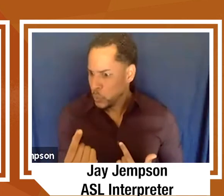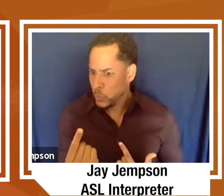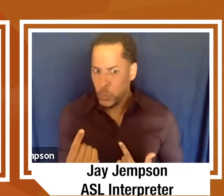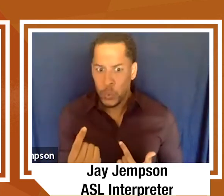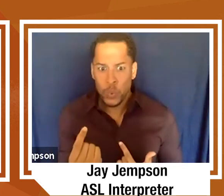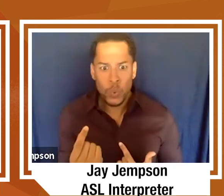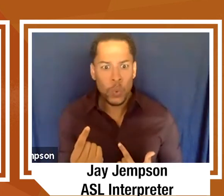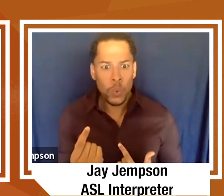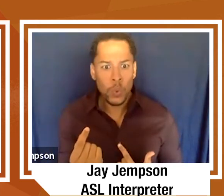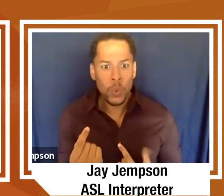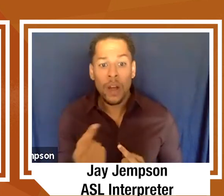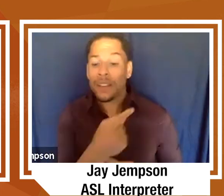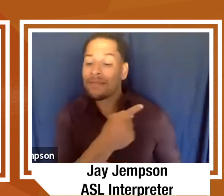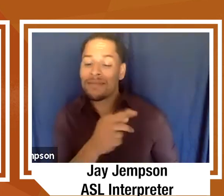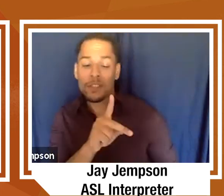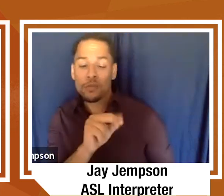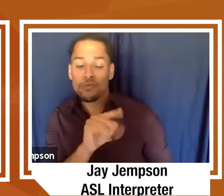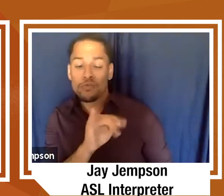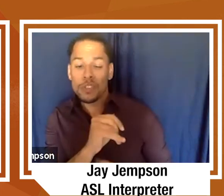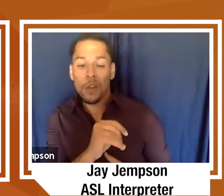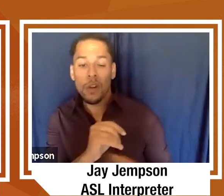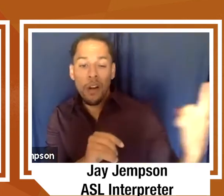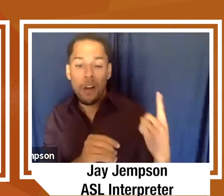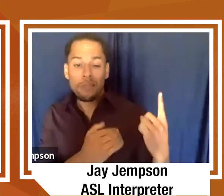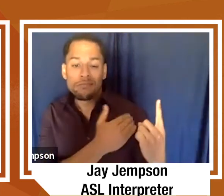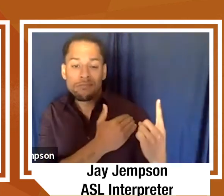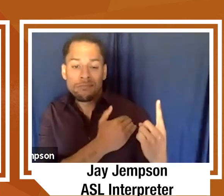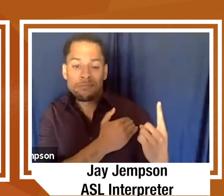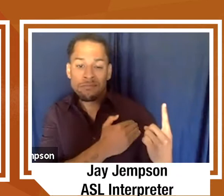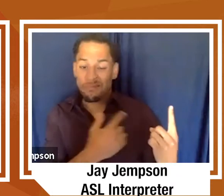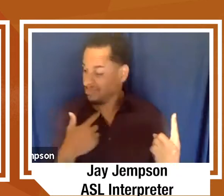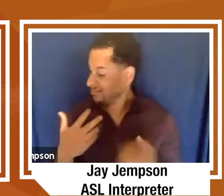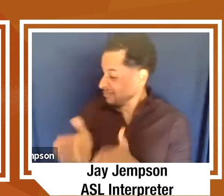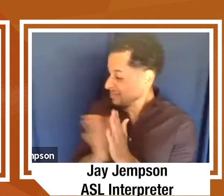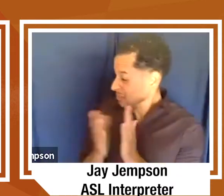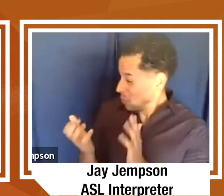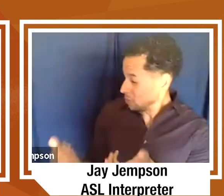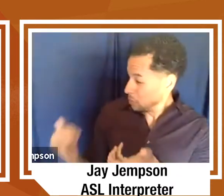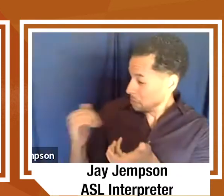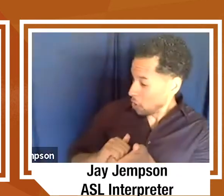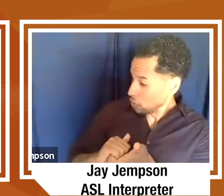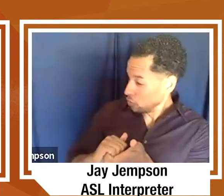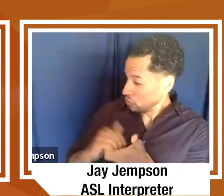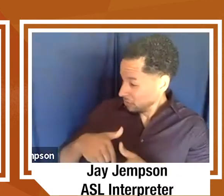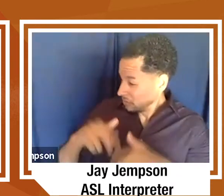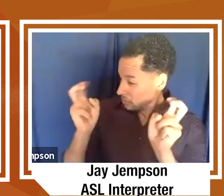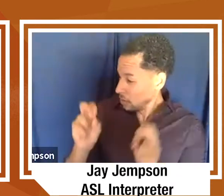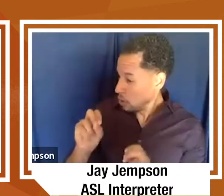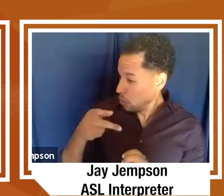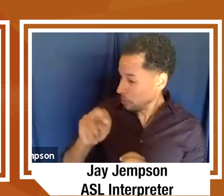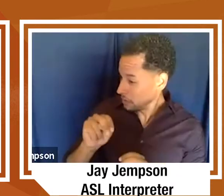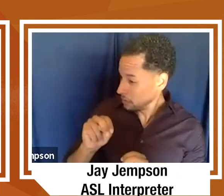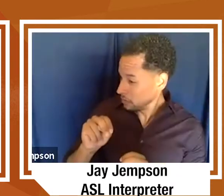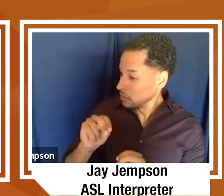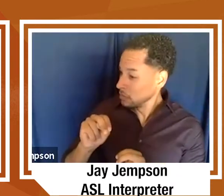do next. And Kristopher had approached me and asked if I would partner with